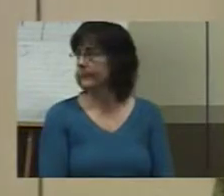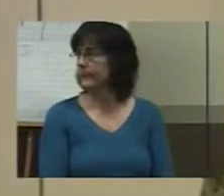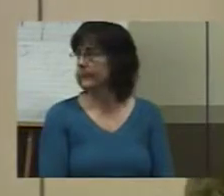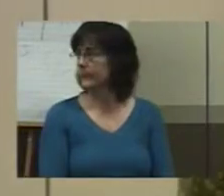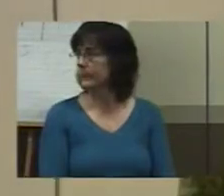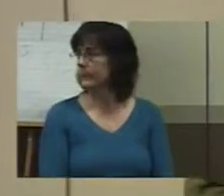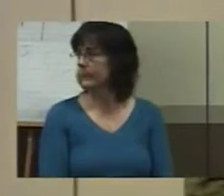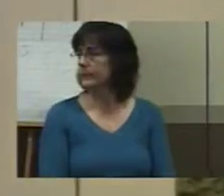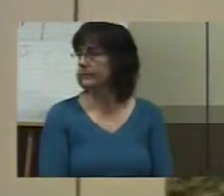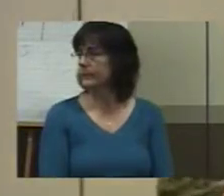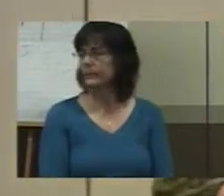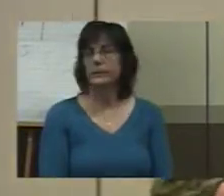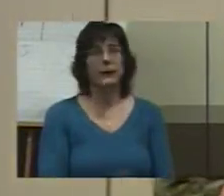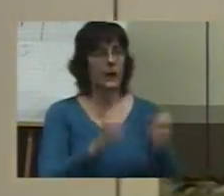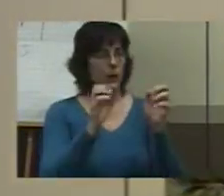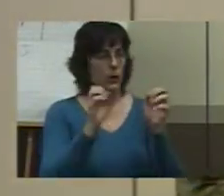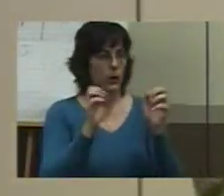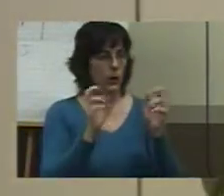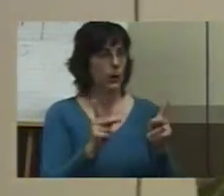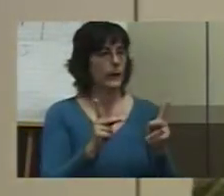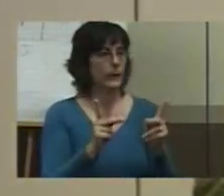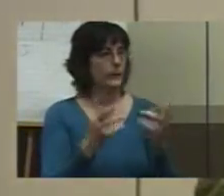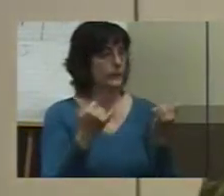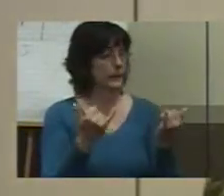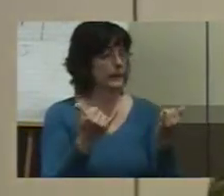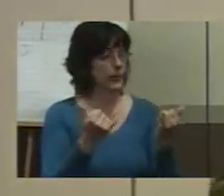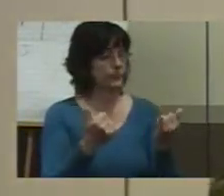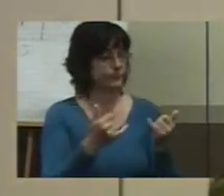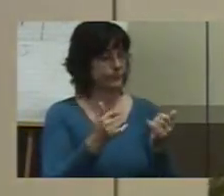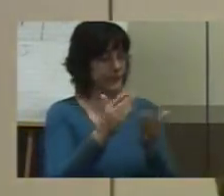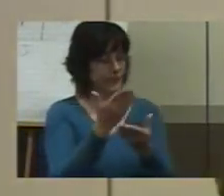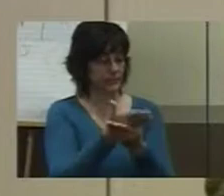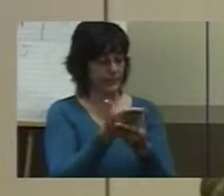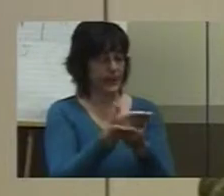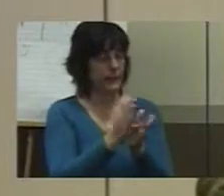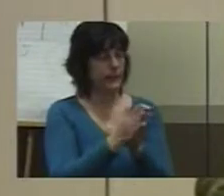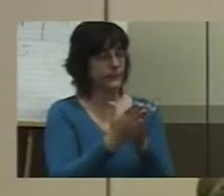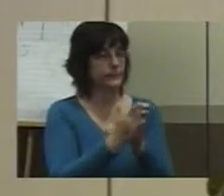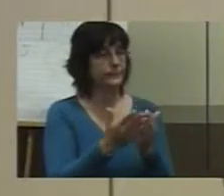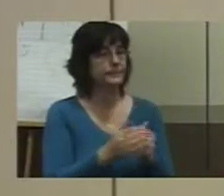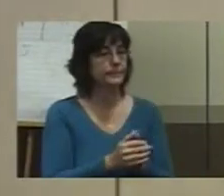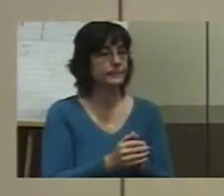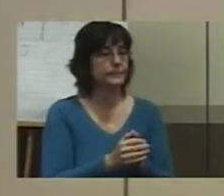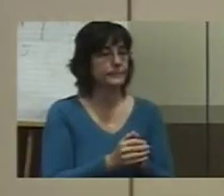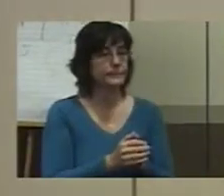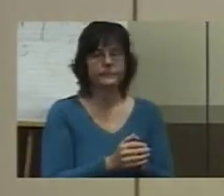Okay, we have in our packet